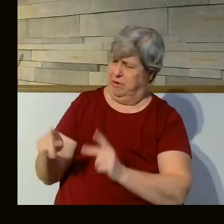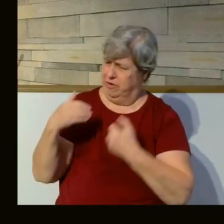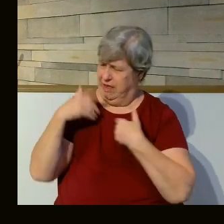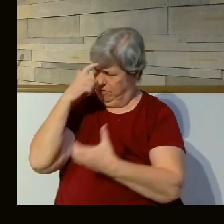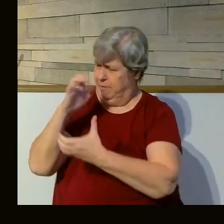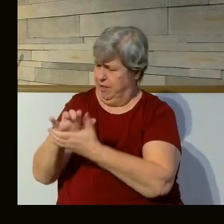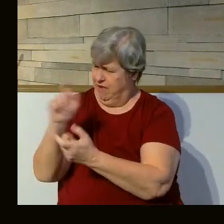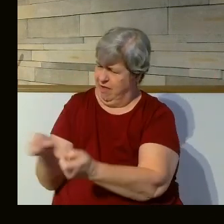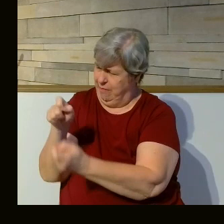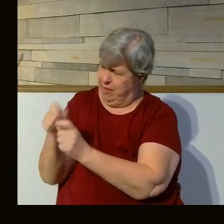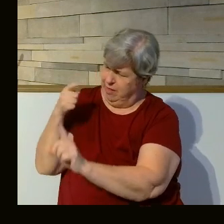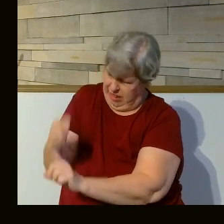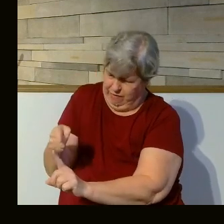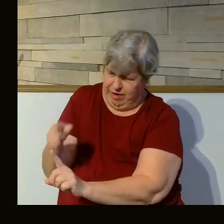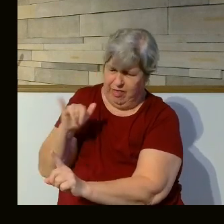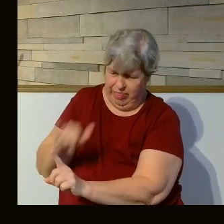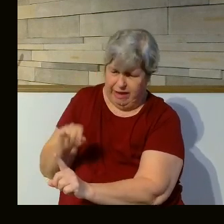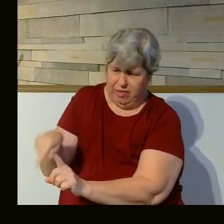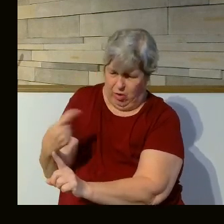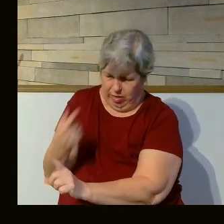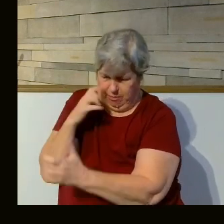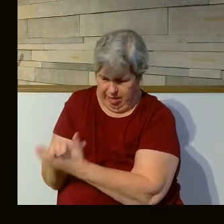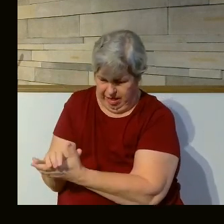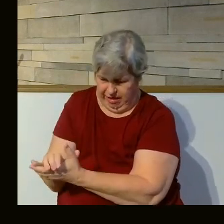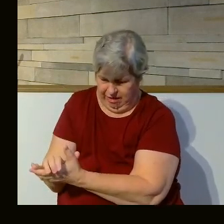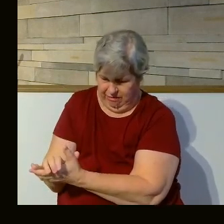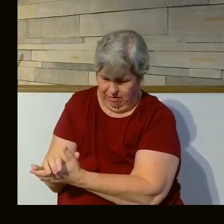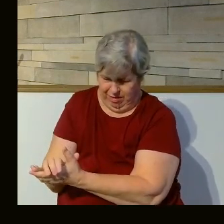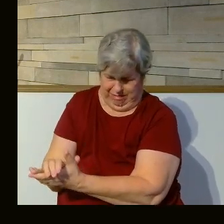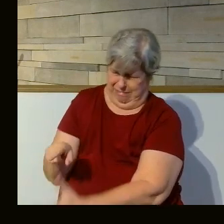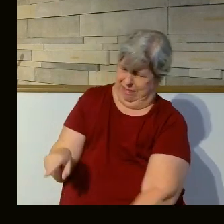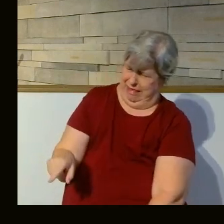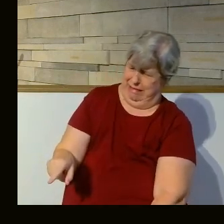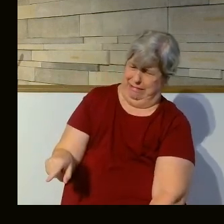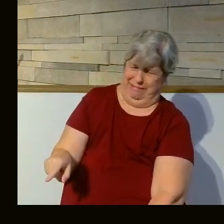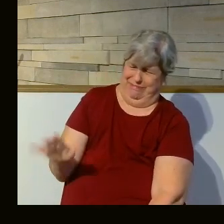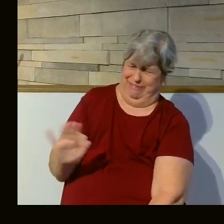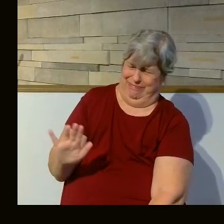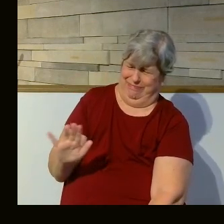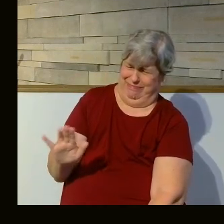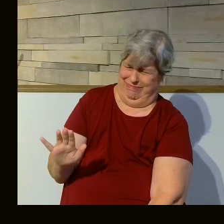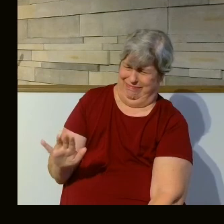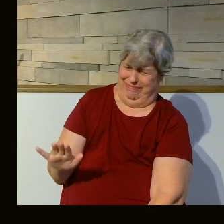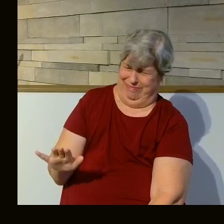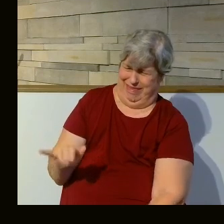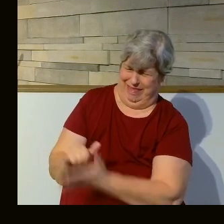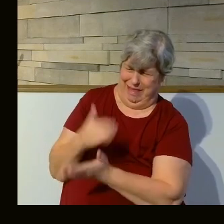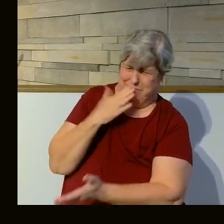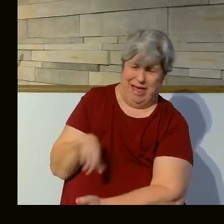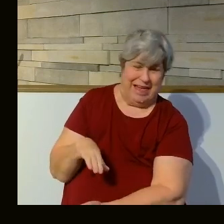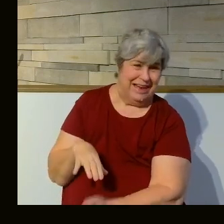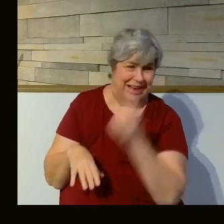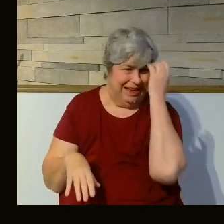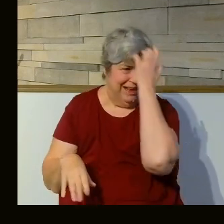in something specific or that they are committed to something is almost the equivalent of an intellectual vice,